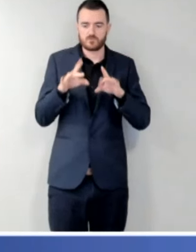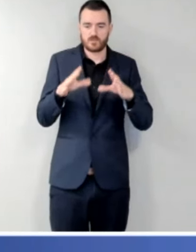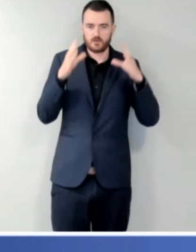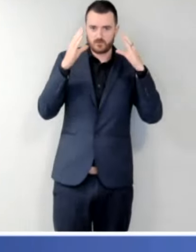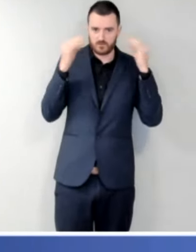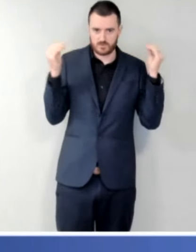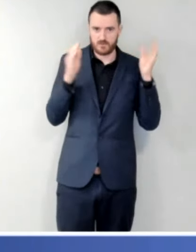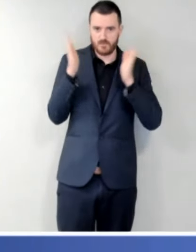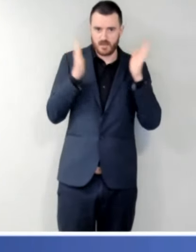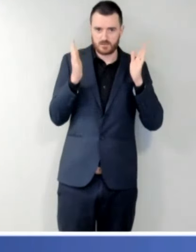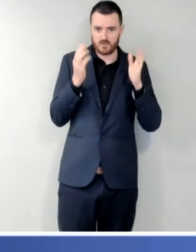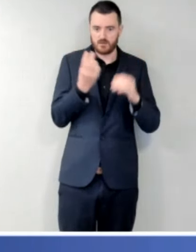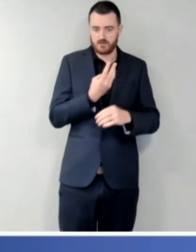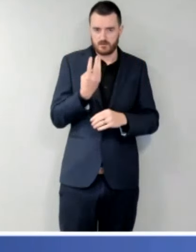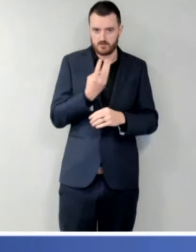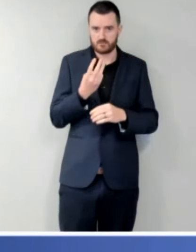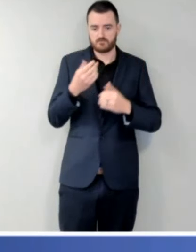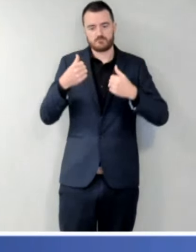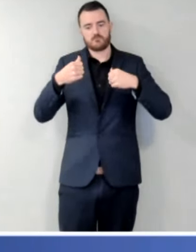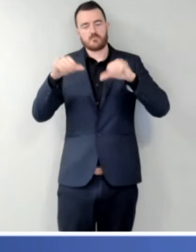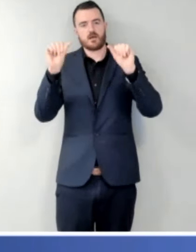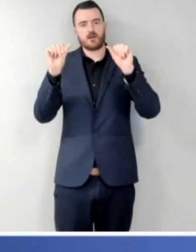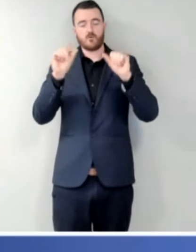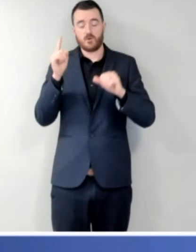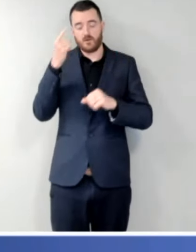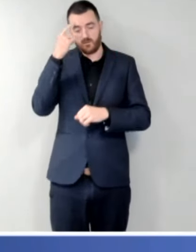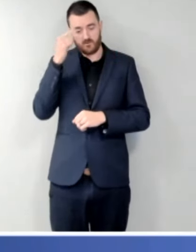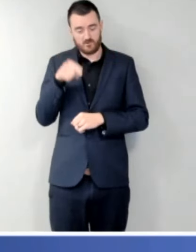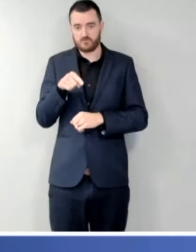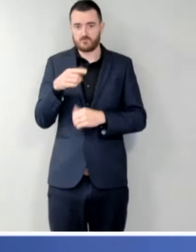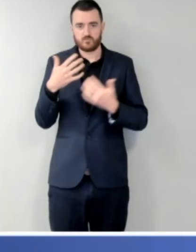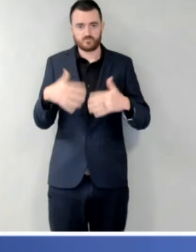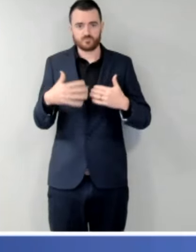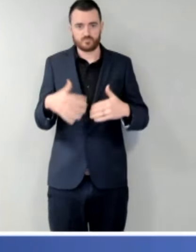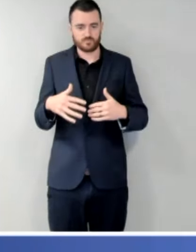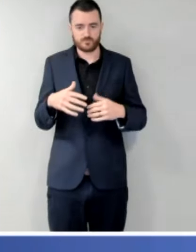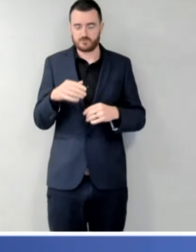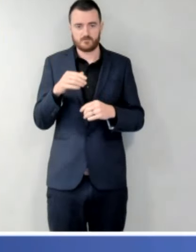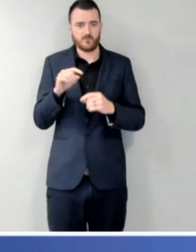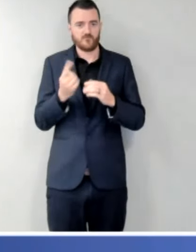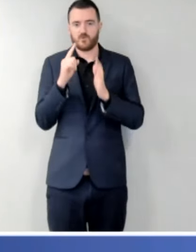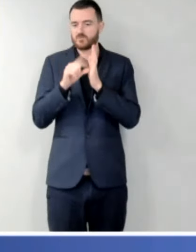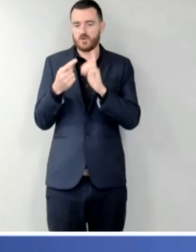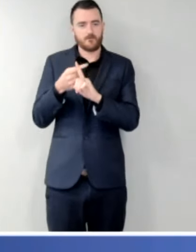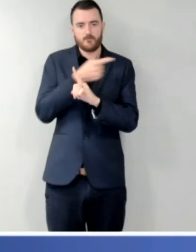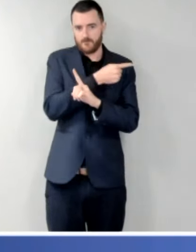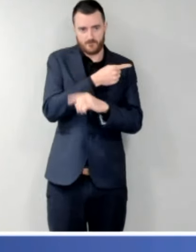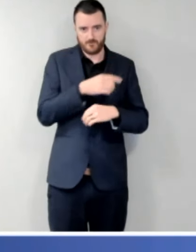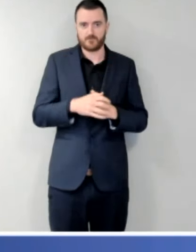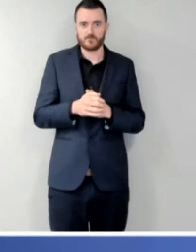Malaysia achieved what I still believe to be unprecedented, a unanimous